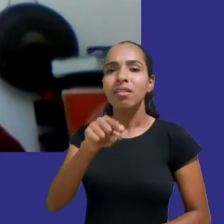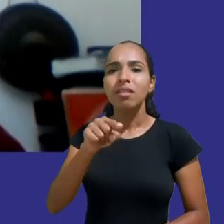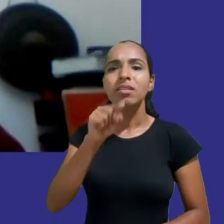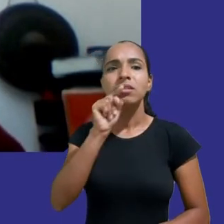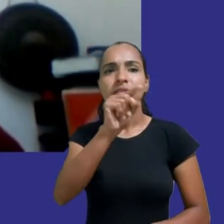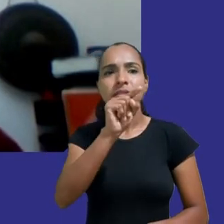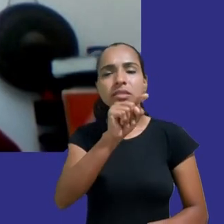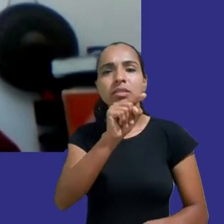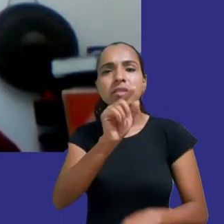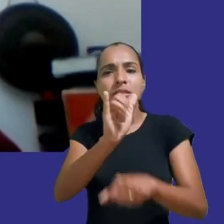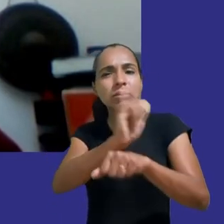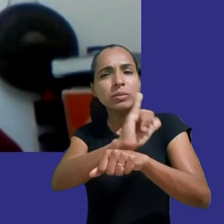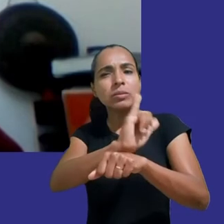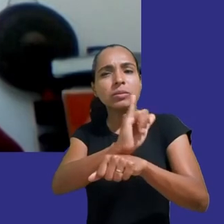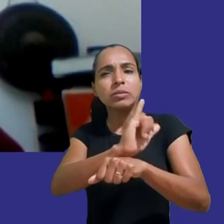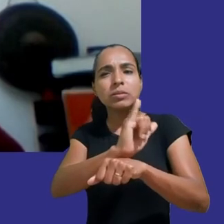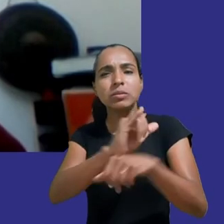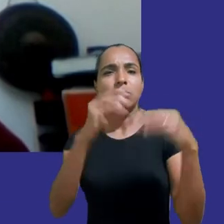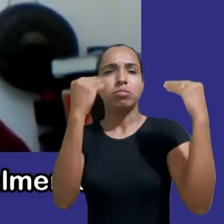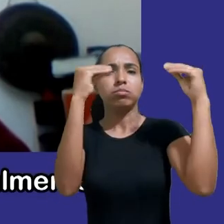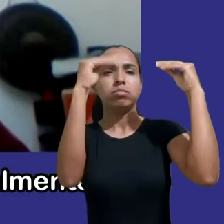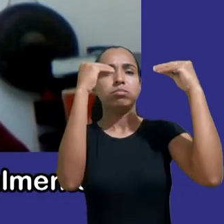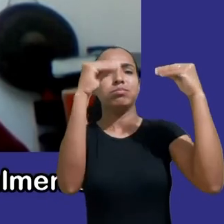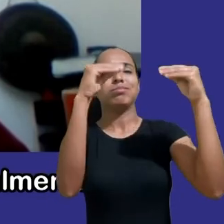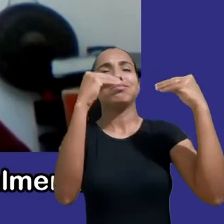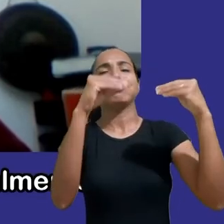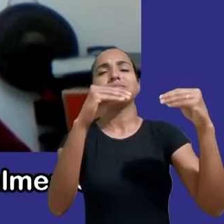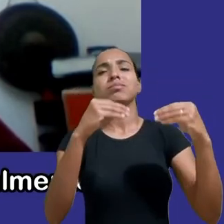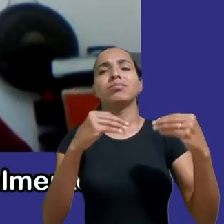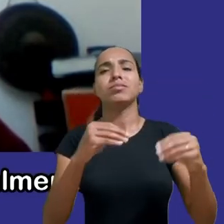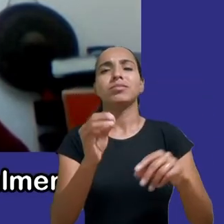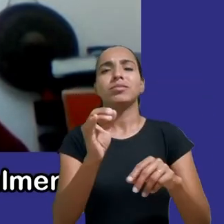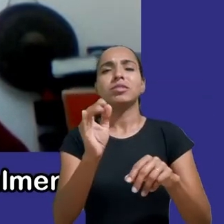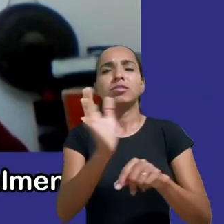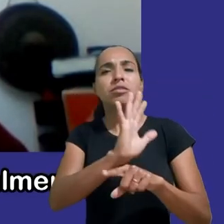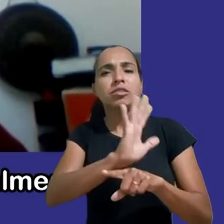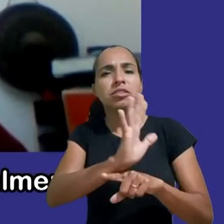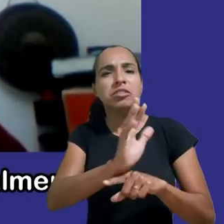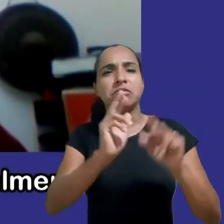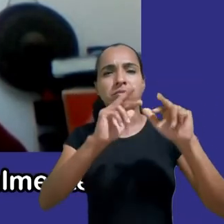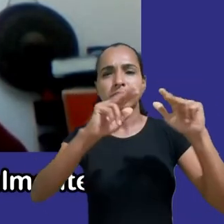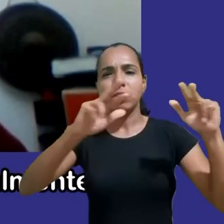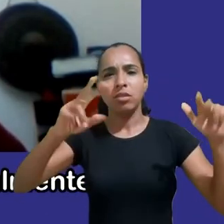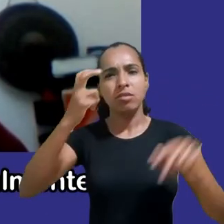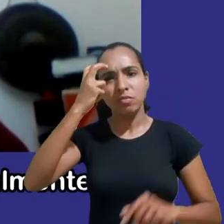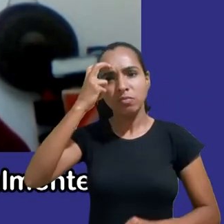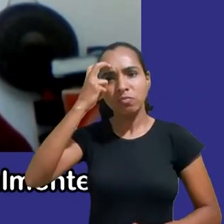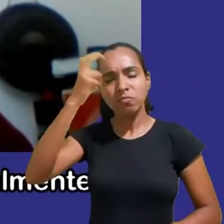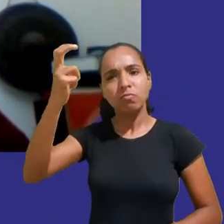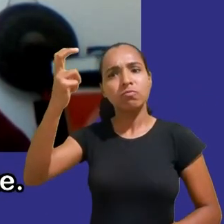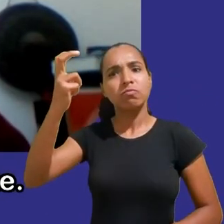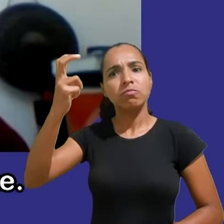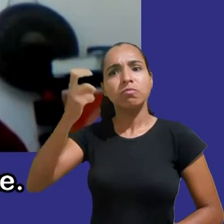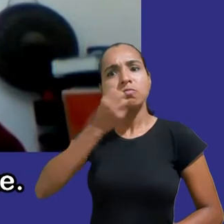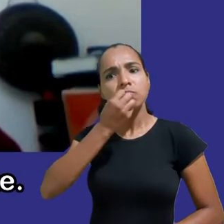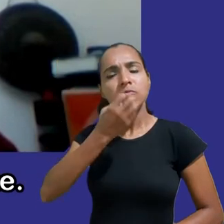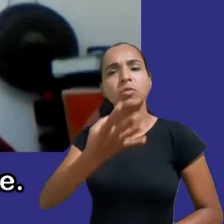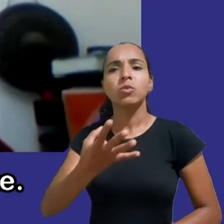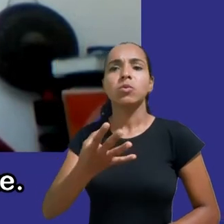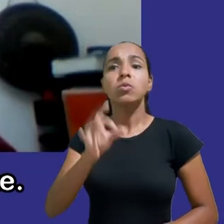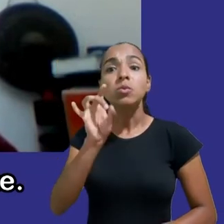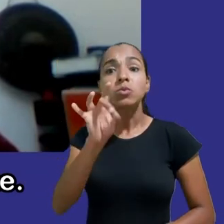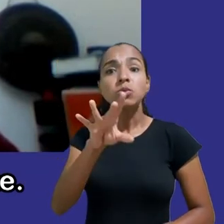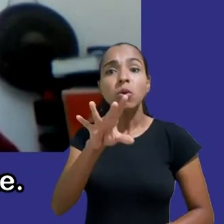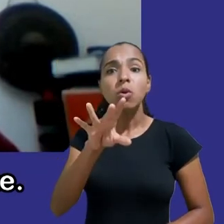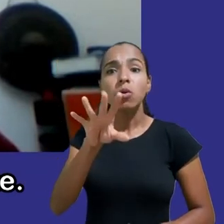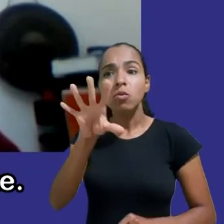bunch of really clever algorithms all of which will have been trained not only on the data that they've collected legally but also on the data